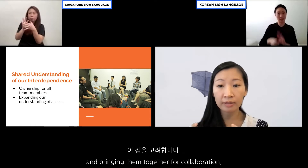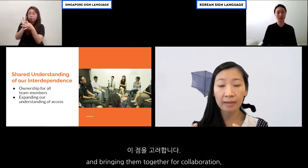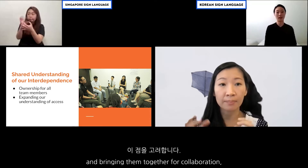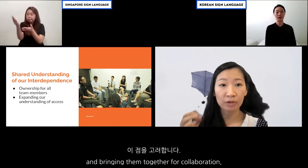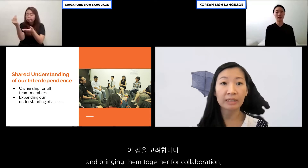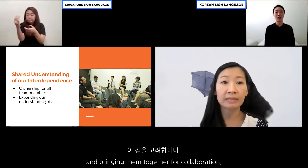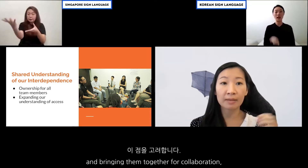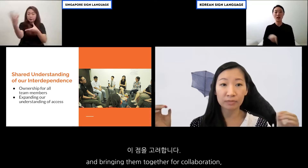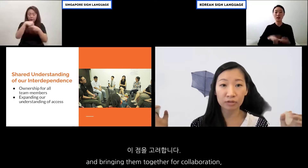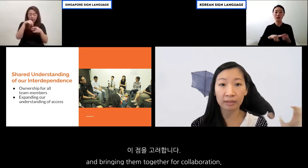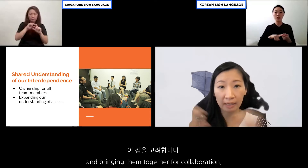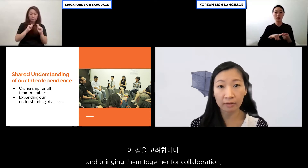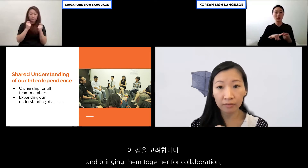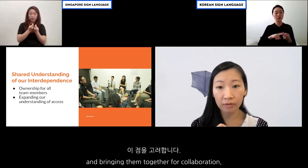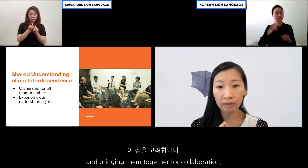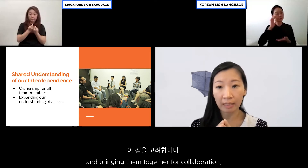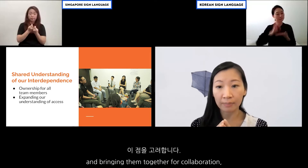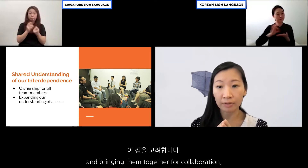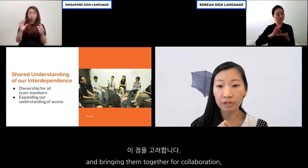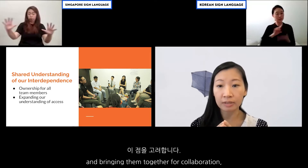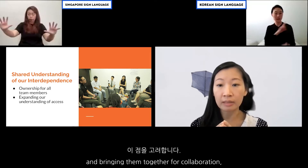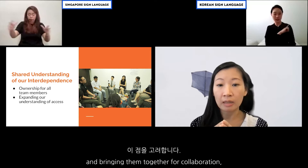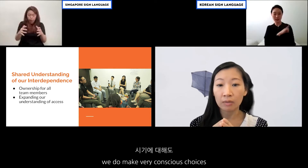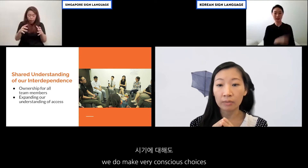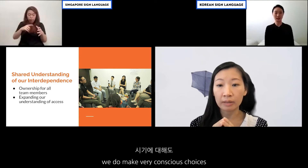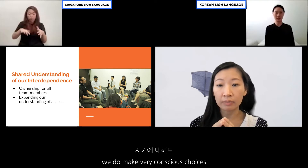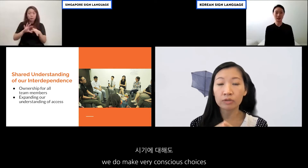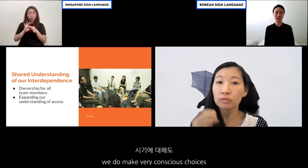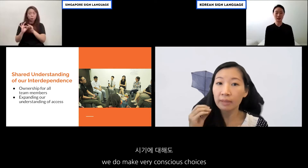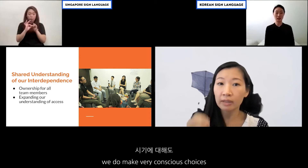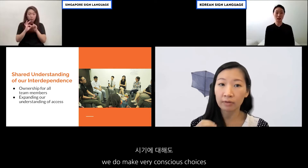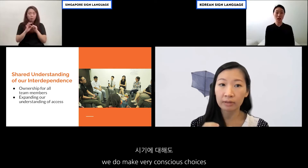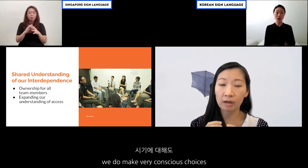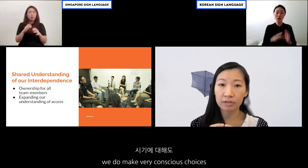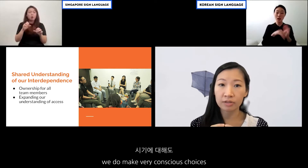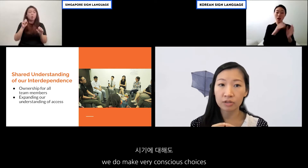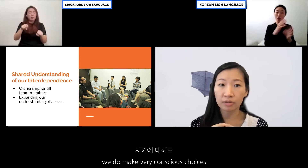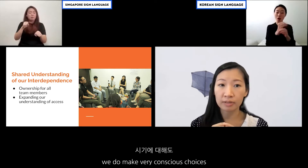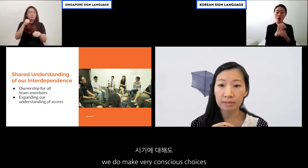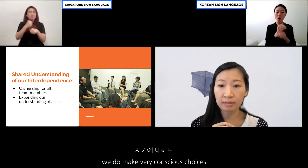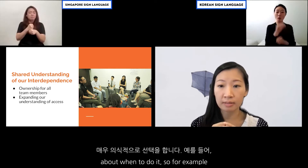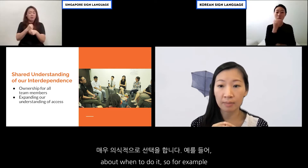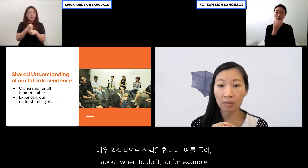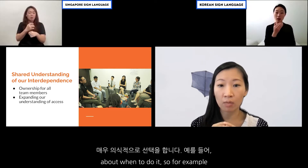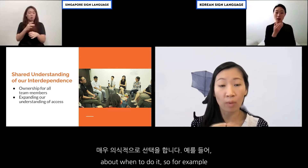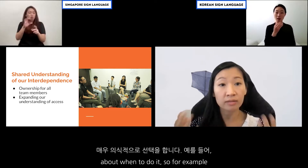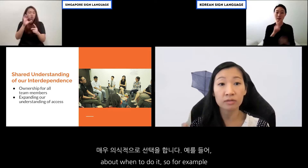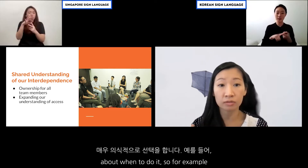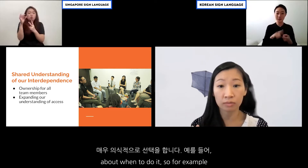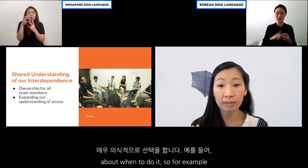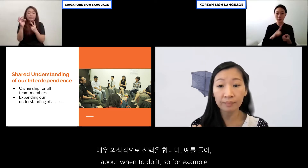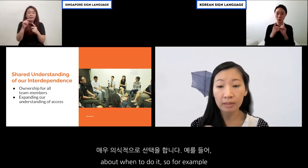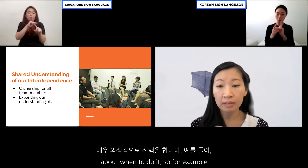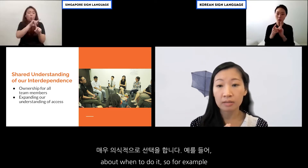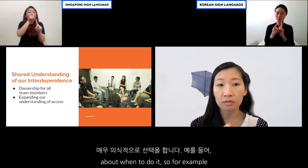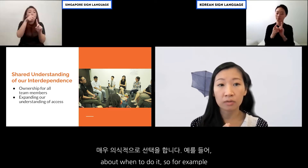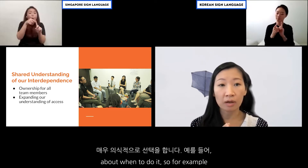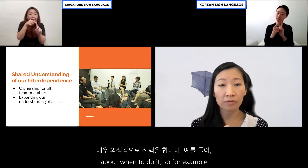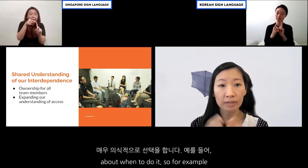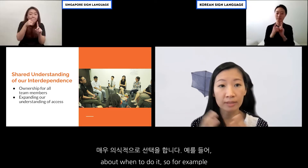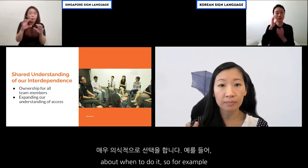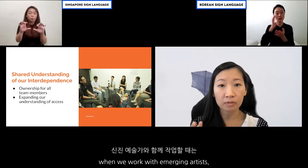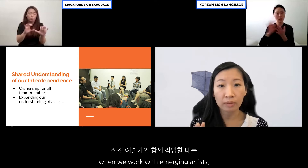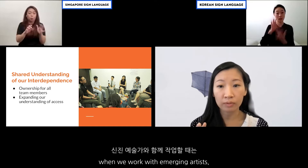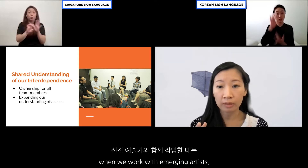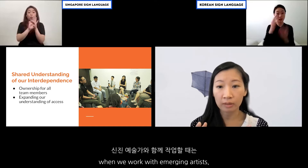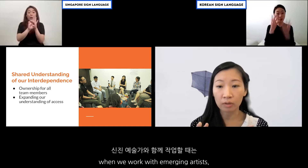work with and bringing them together for a collaboration, we do make very conscious choices about when to do it. So